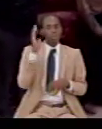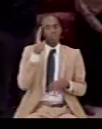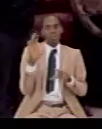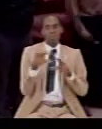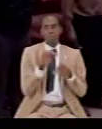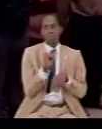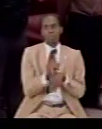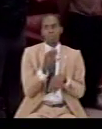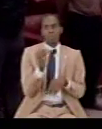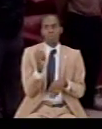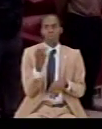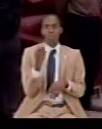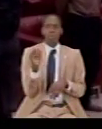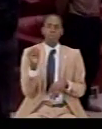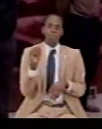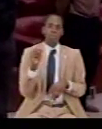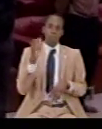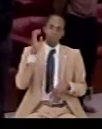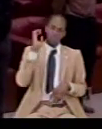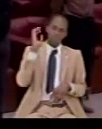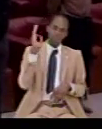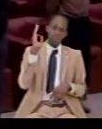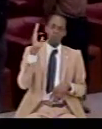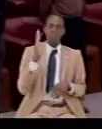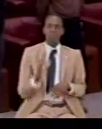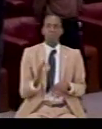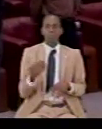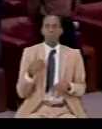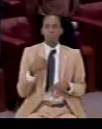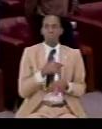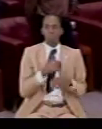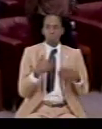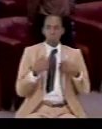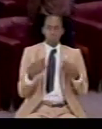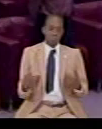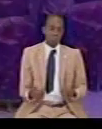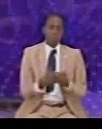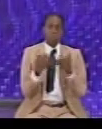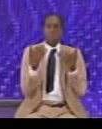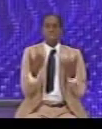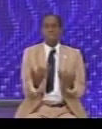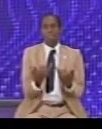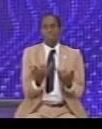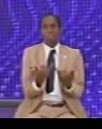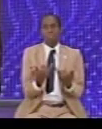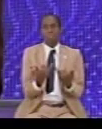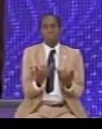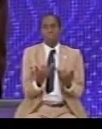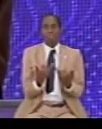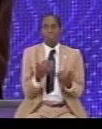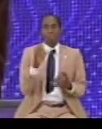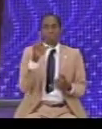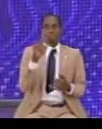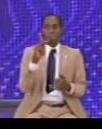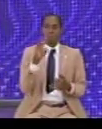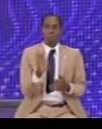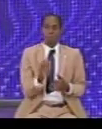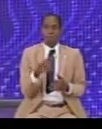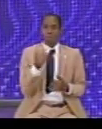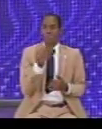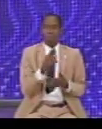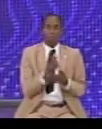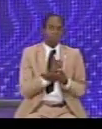an evangelist. We have the challenge of Luke, the beloved, who wrote